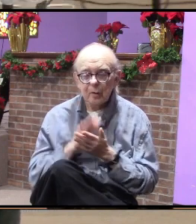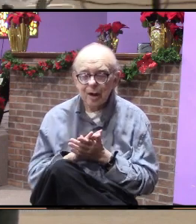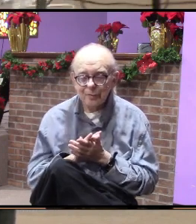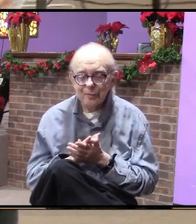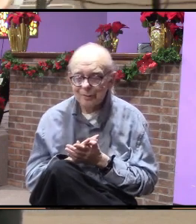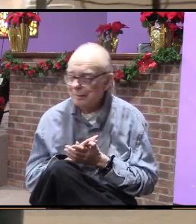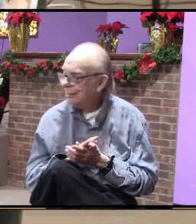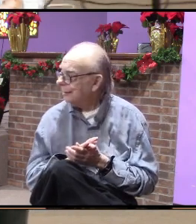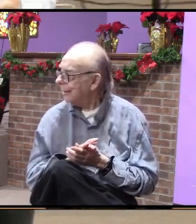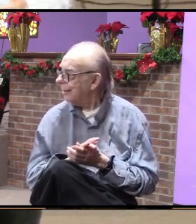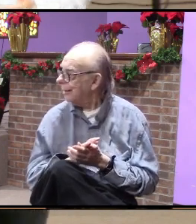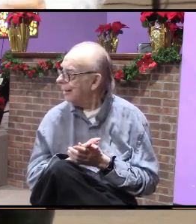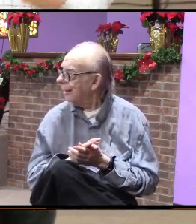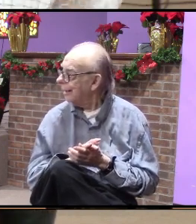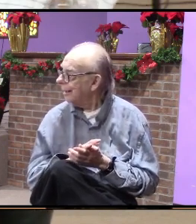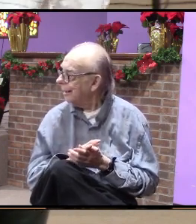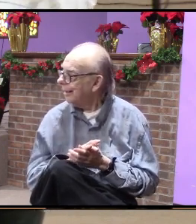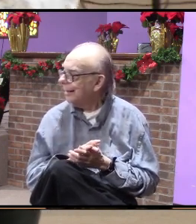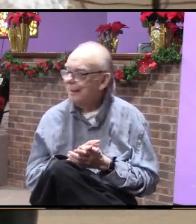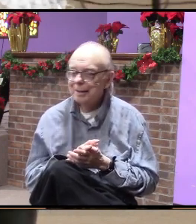okay?